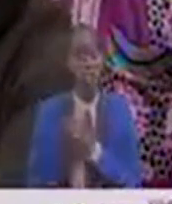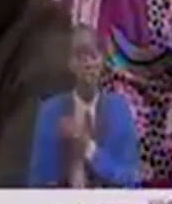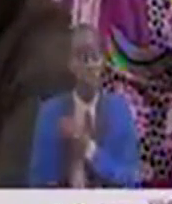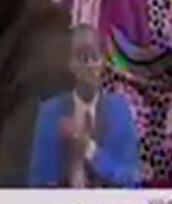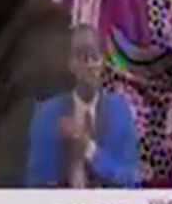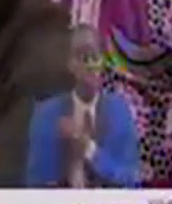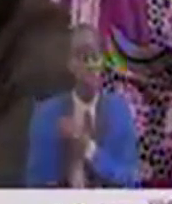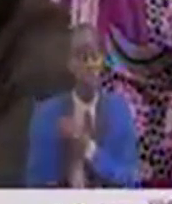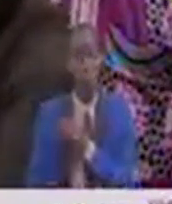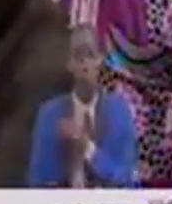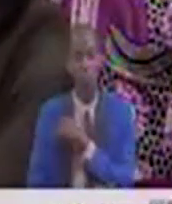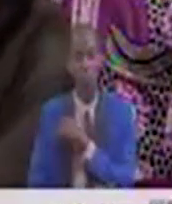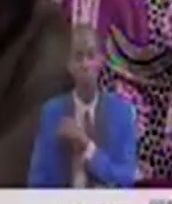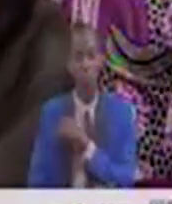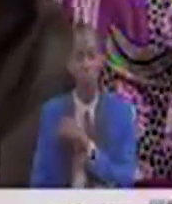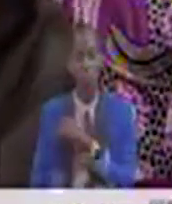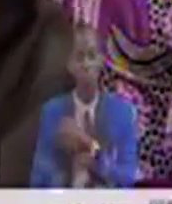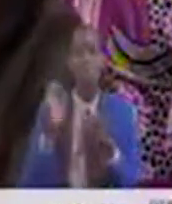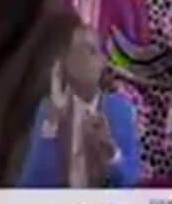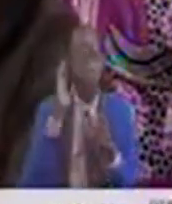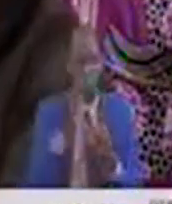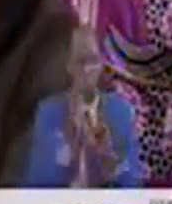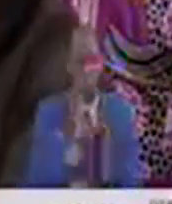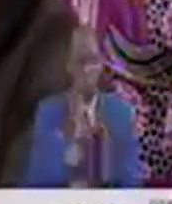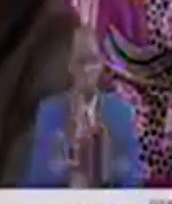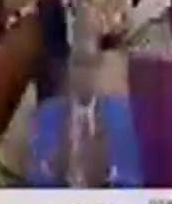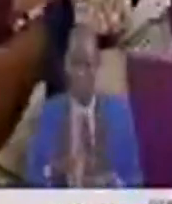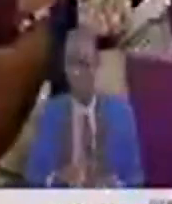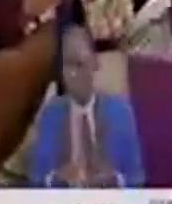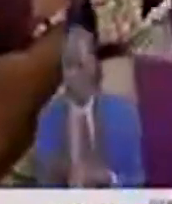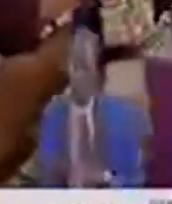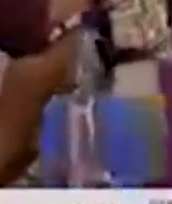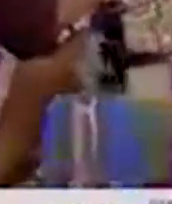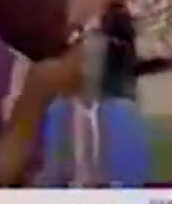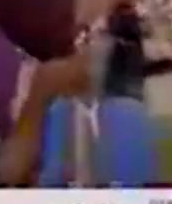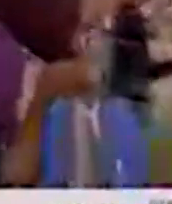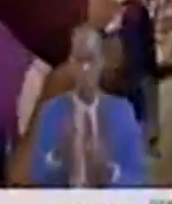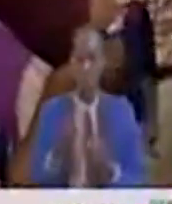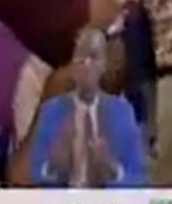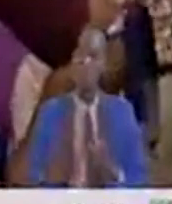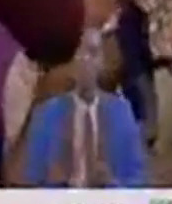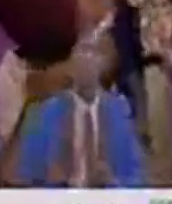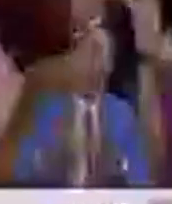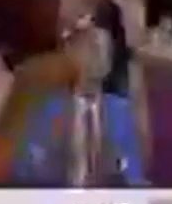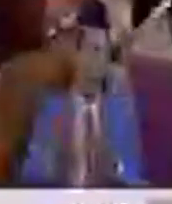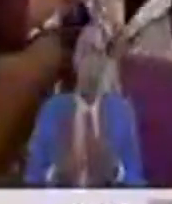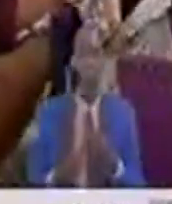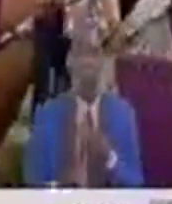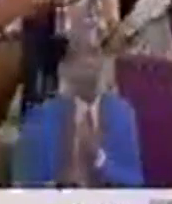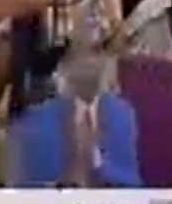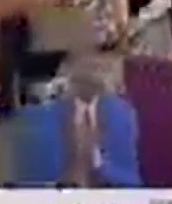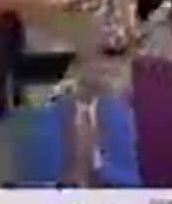Temptation will cause death if you yield to it.